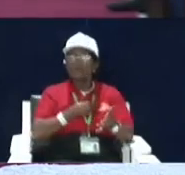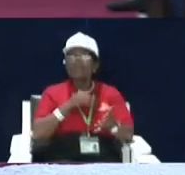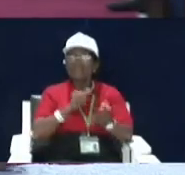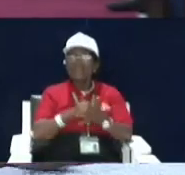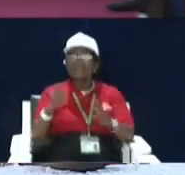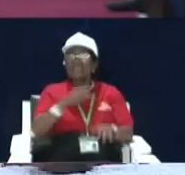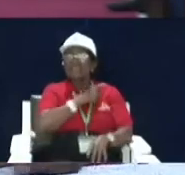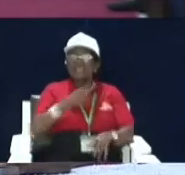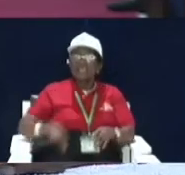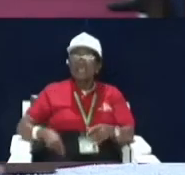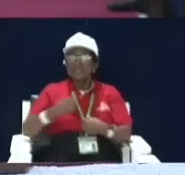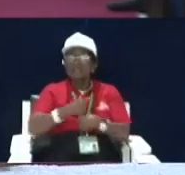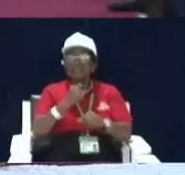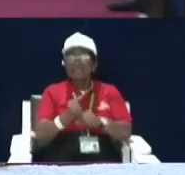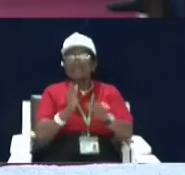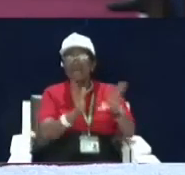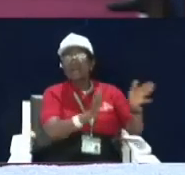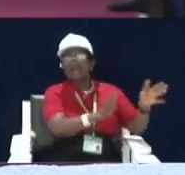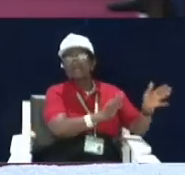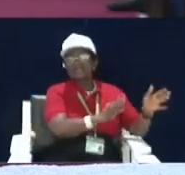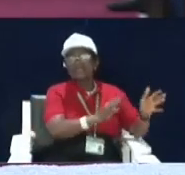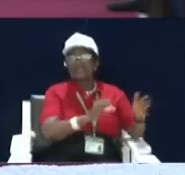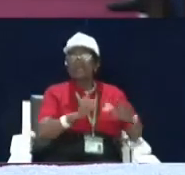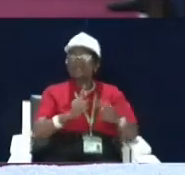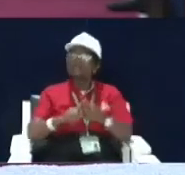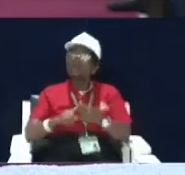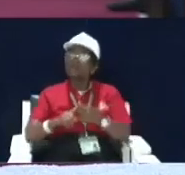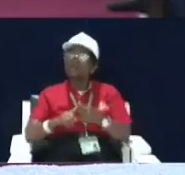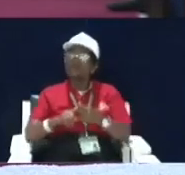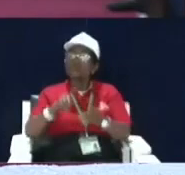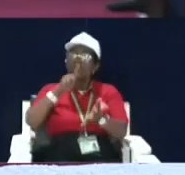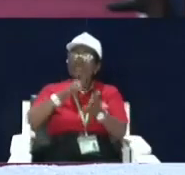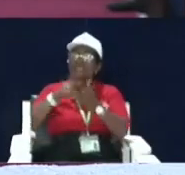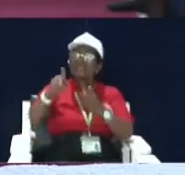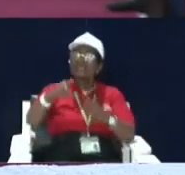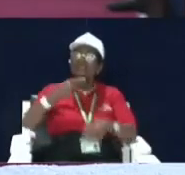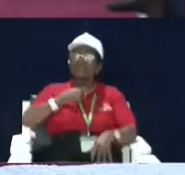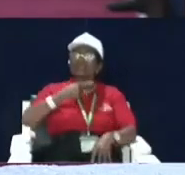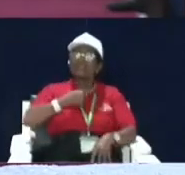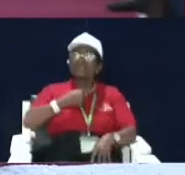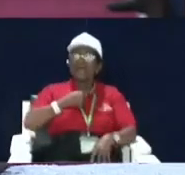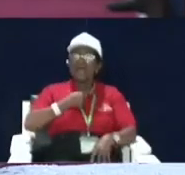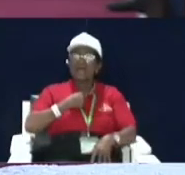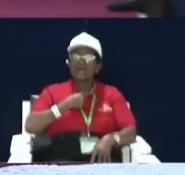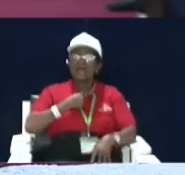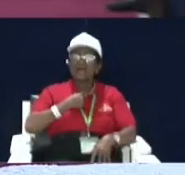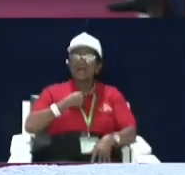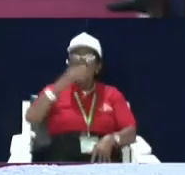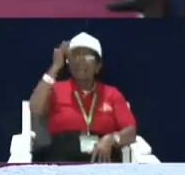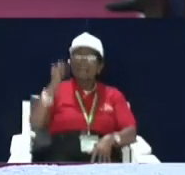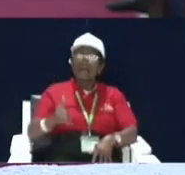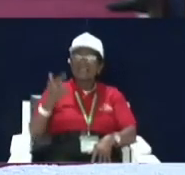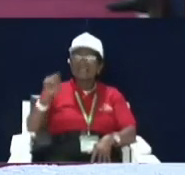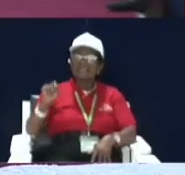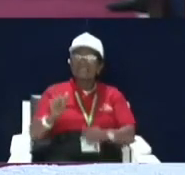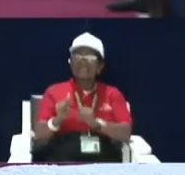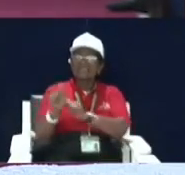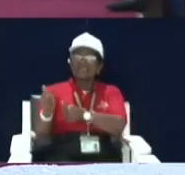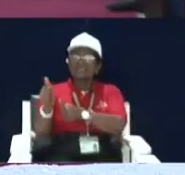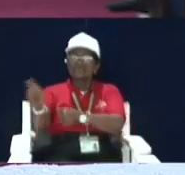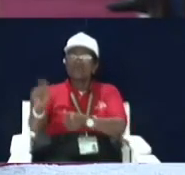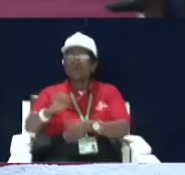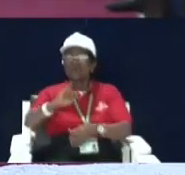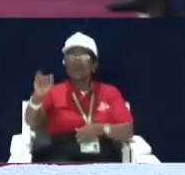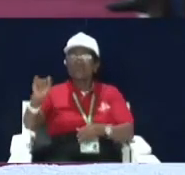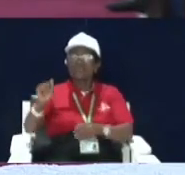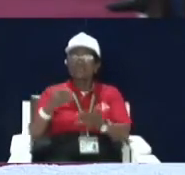arrangement to kill Peter by the following morning.